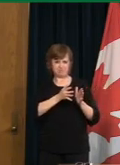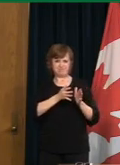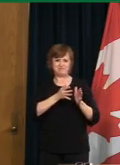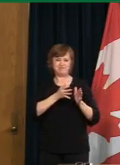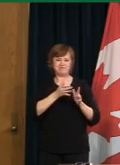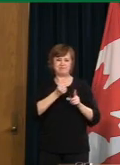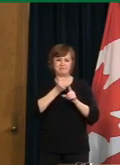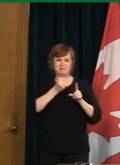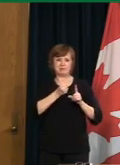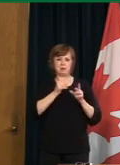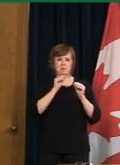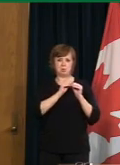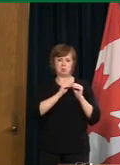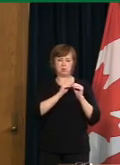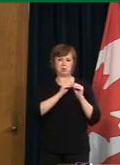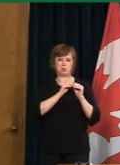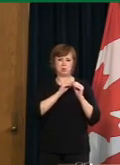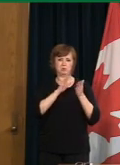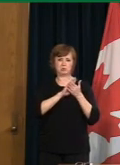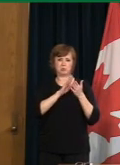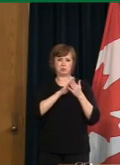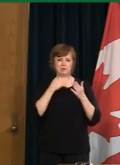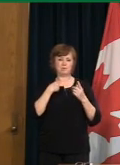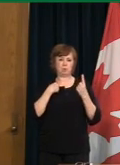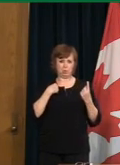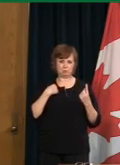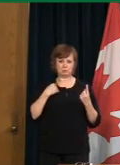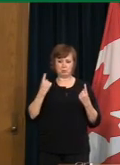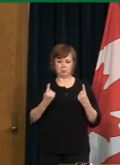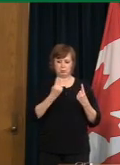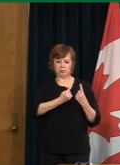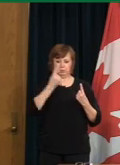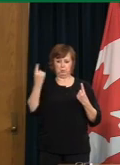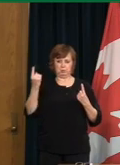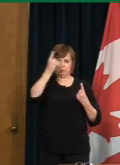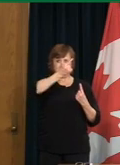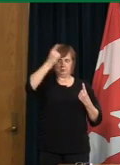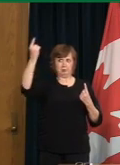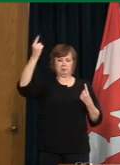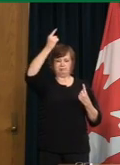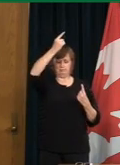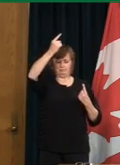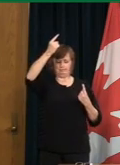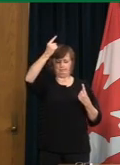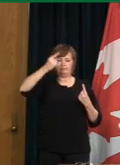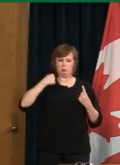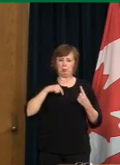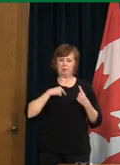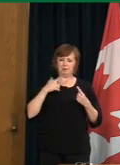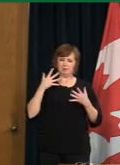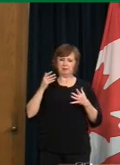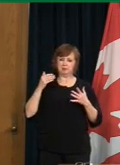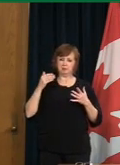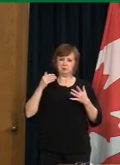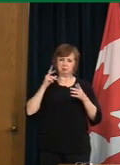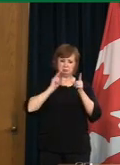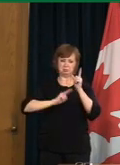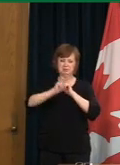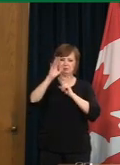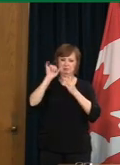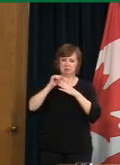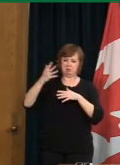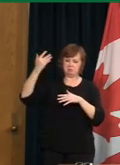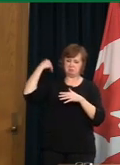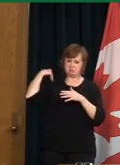single case in a school and very few outbreaks. We always expected to see a single case in a school and very few outbreaks,